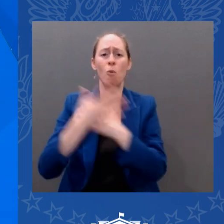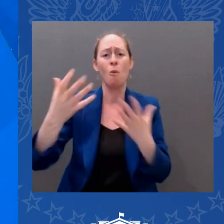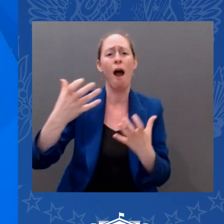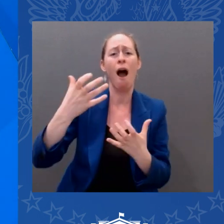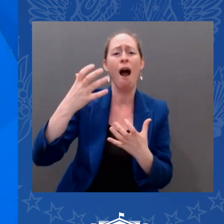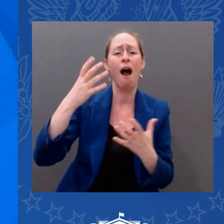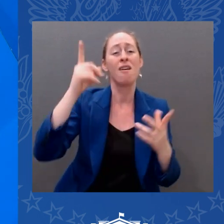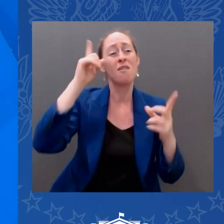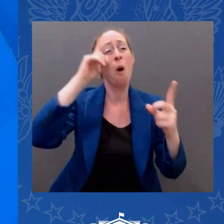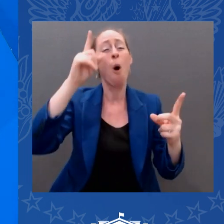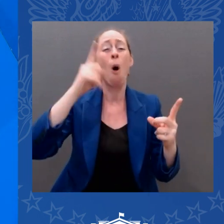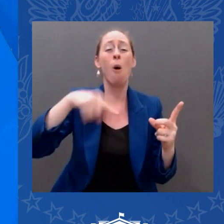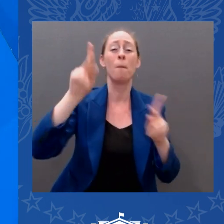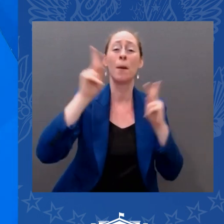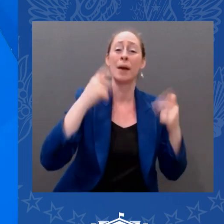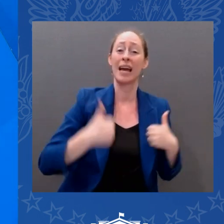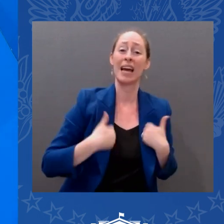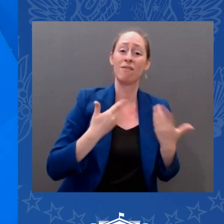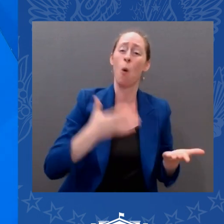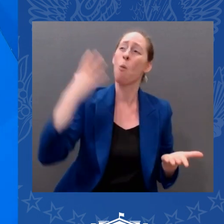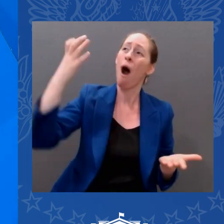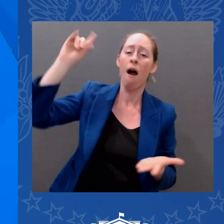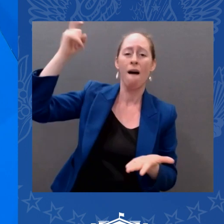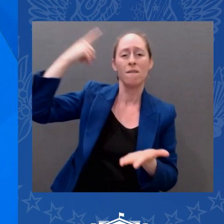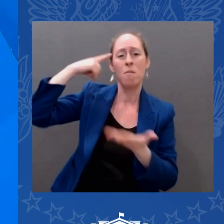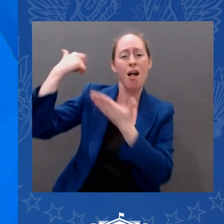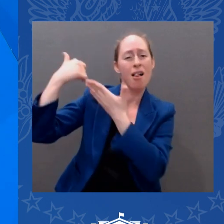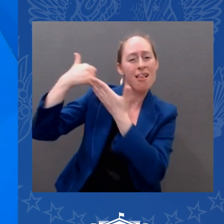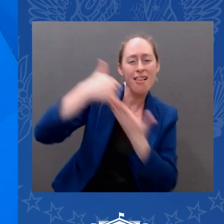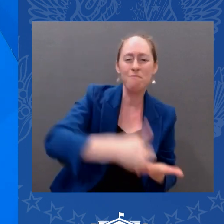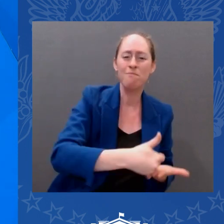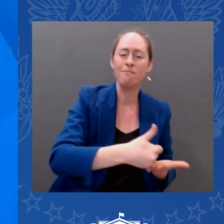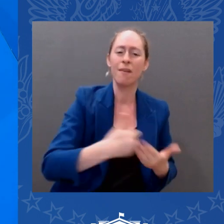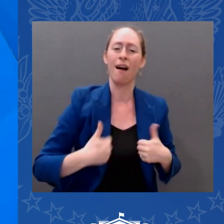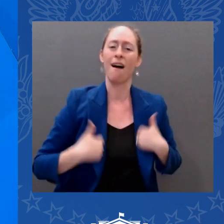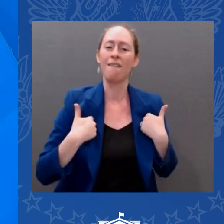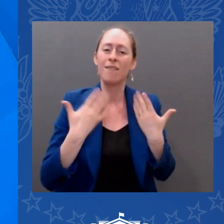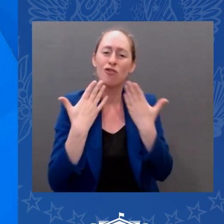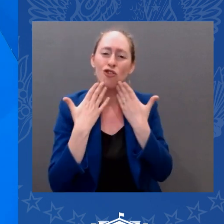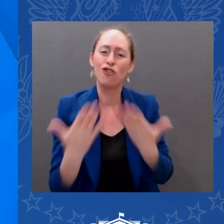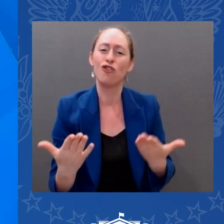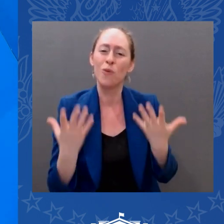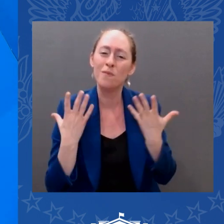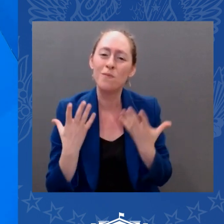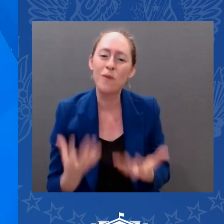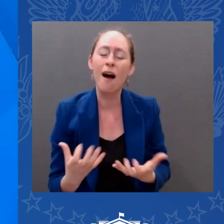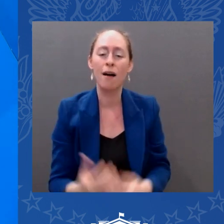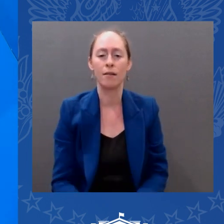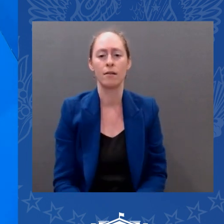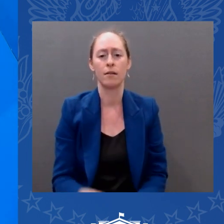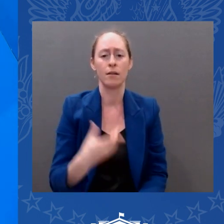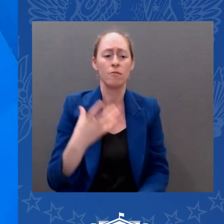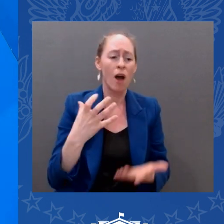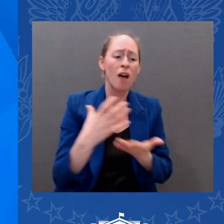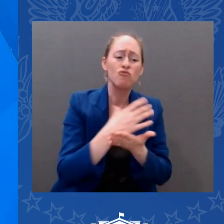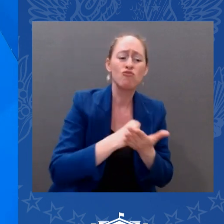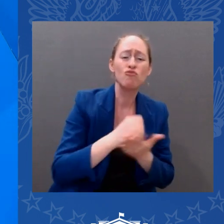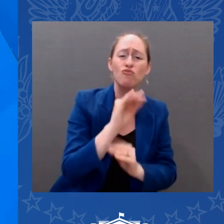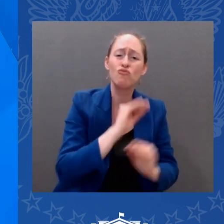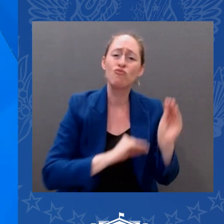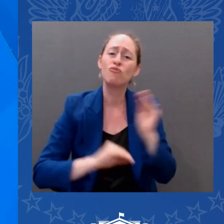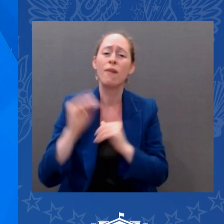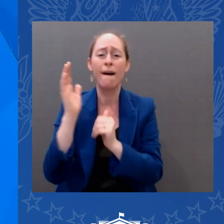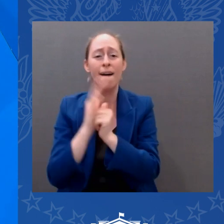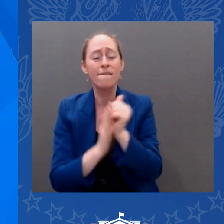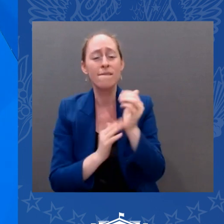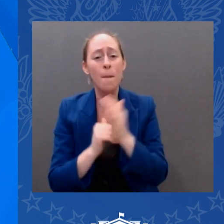opportunities for work that pays a decent wage, educate children so they can rise as high as their talents can take